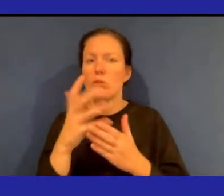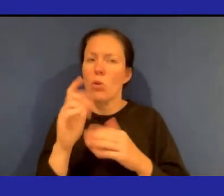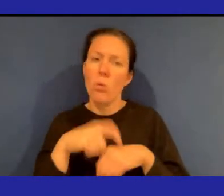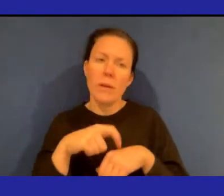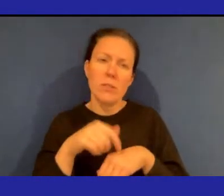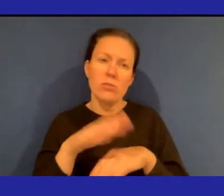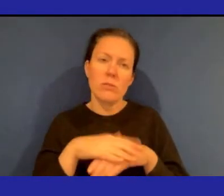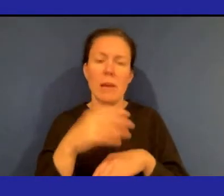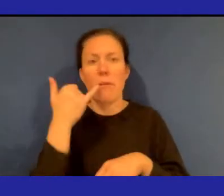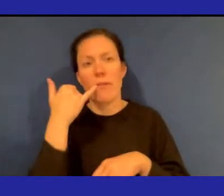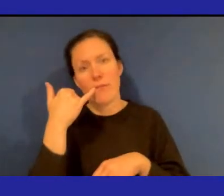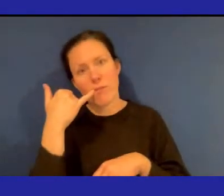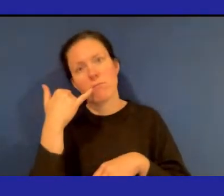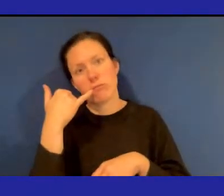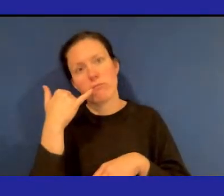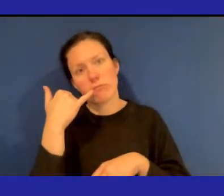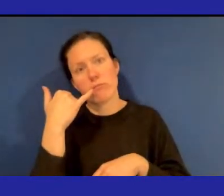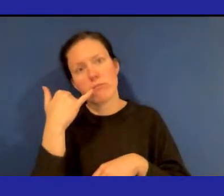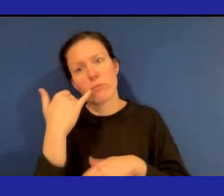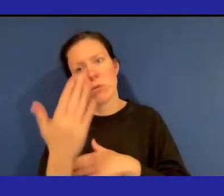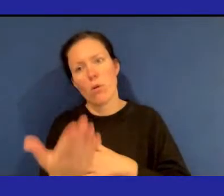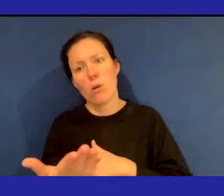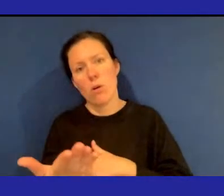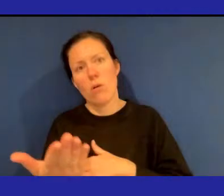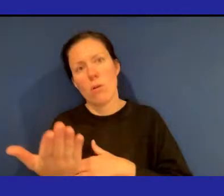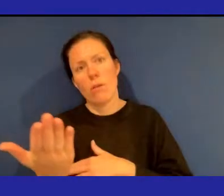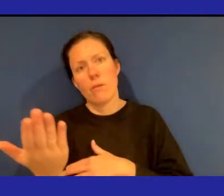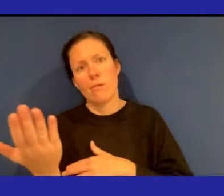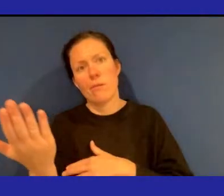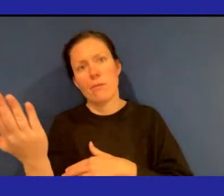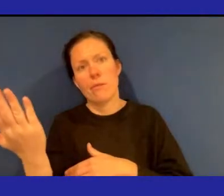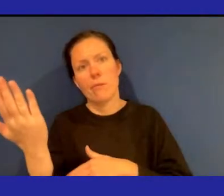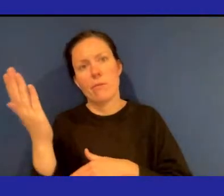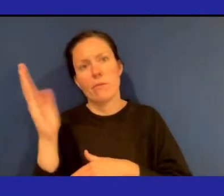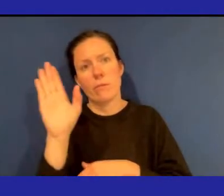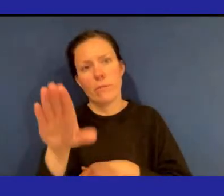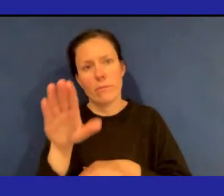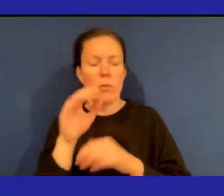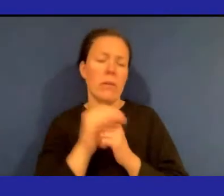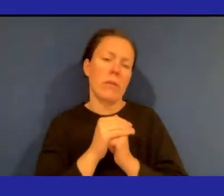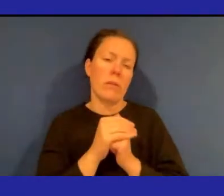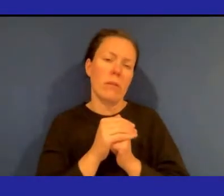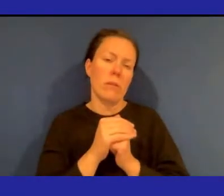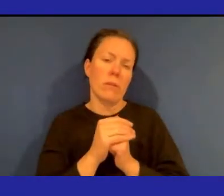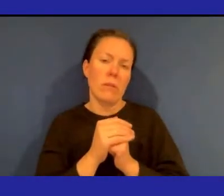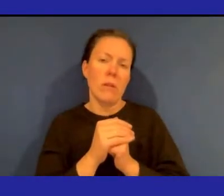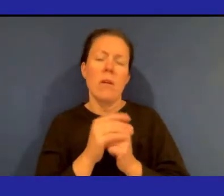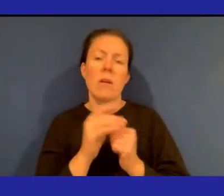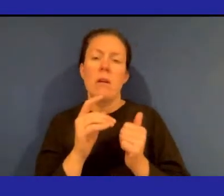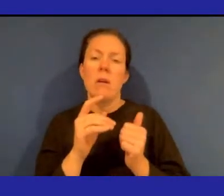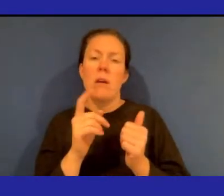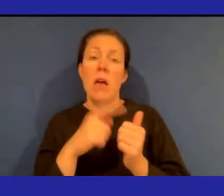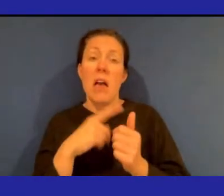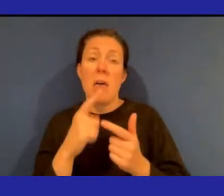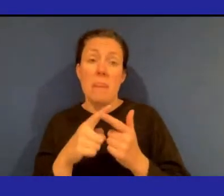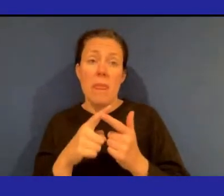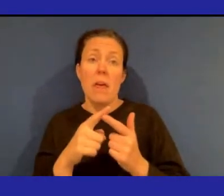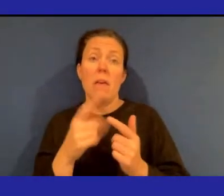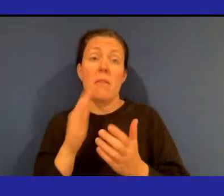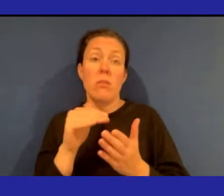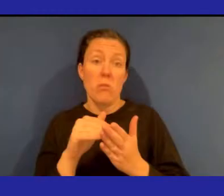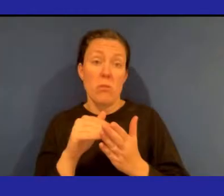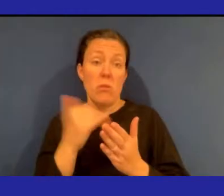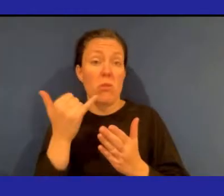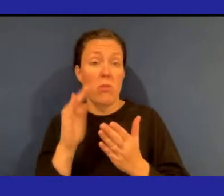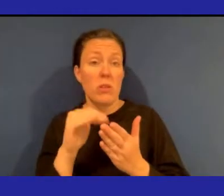you were waiting for a call you never got back. Also, they called me back on my cell phone, right? I gave them, what number do you want the